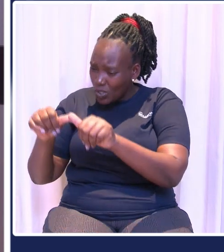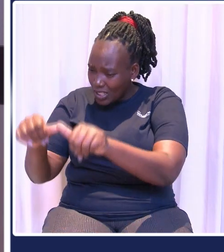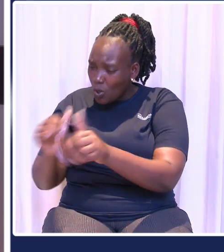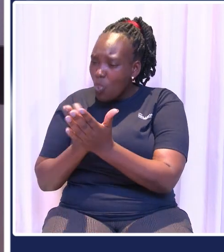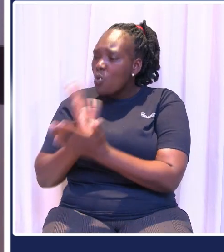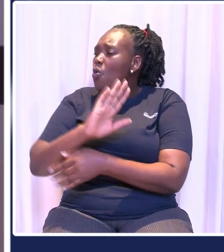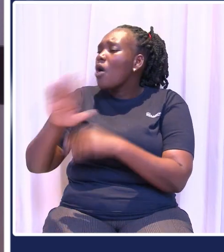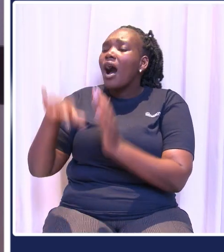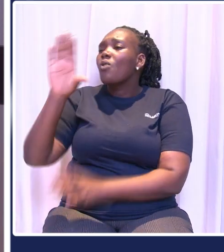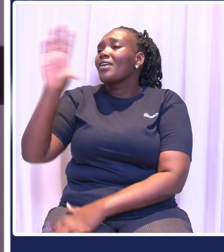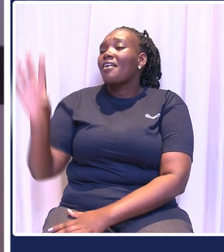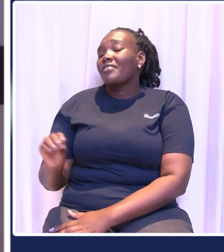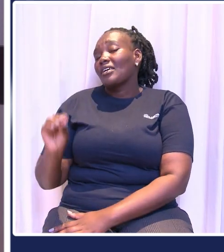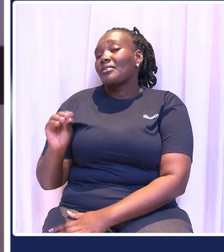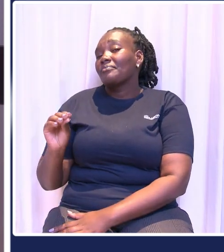throughout Africa